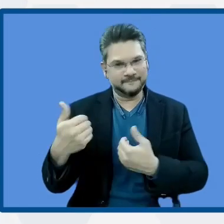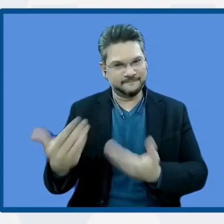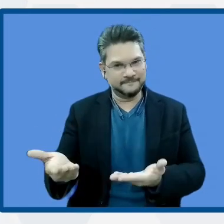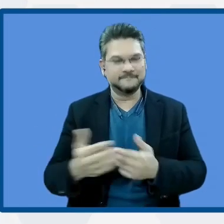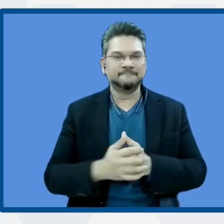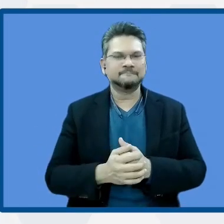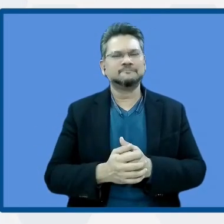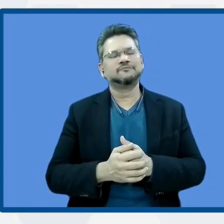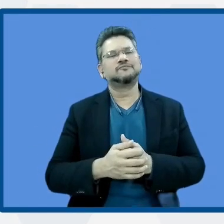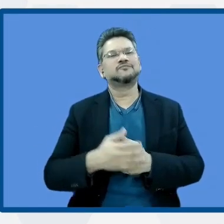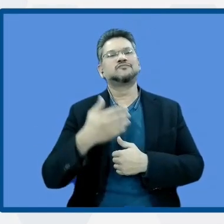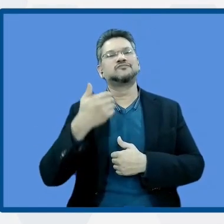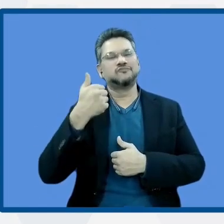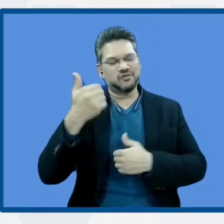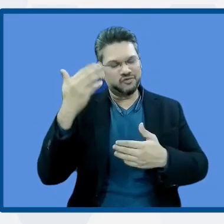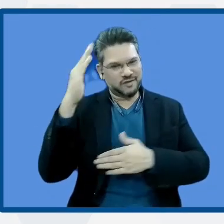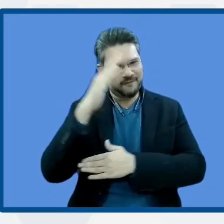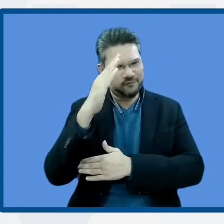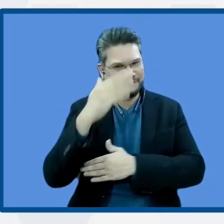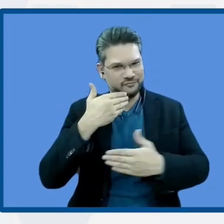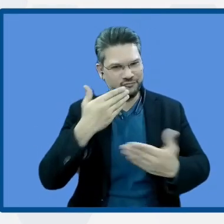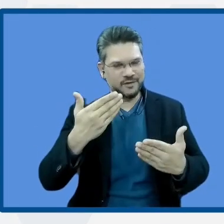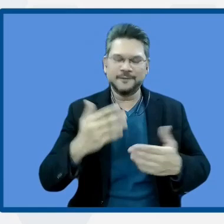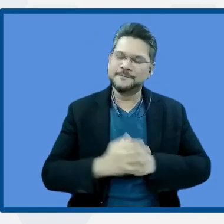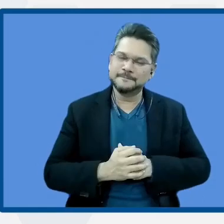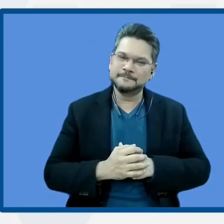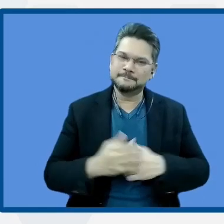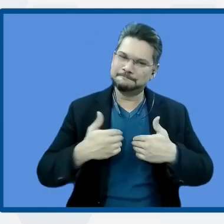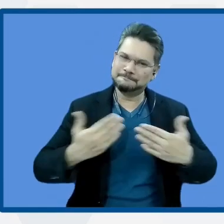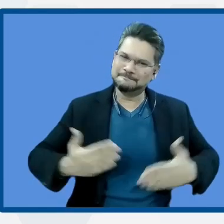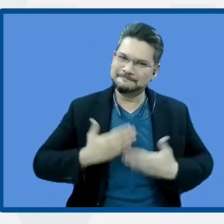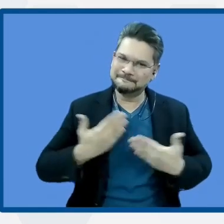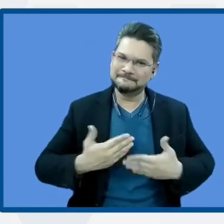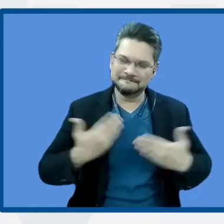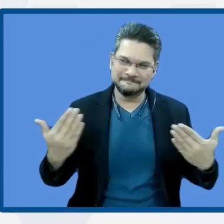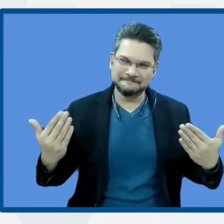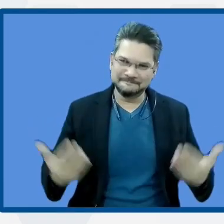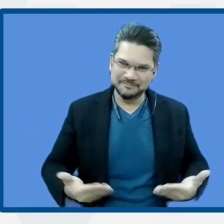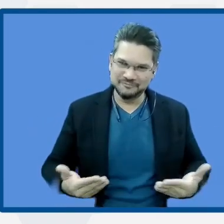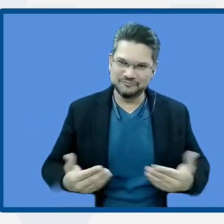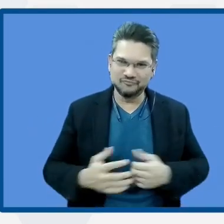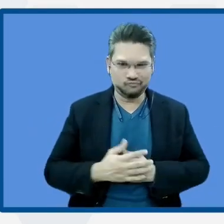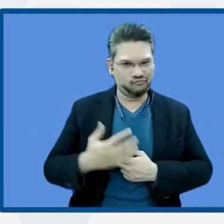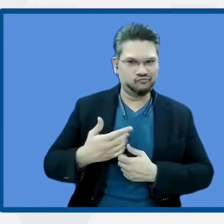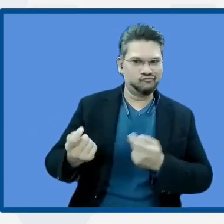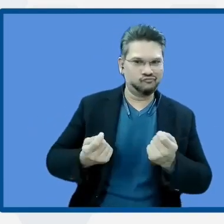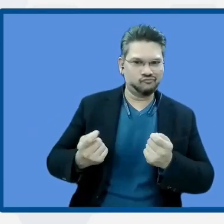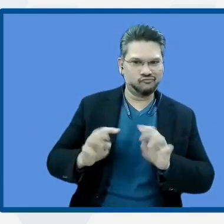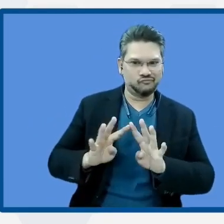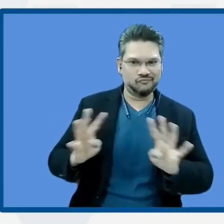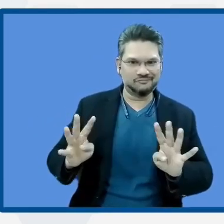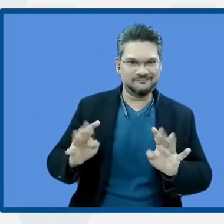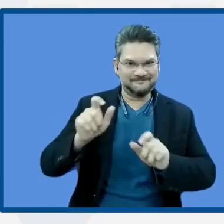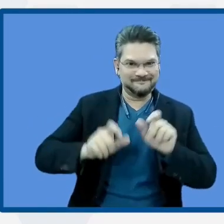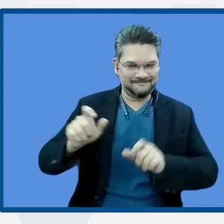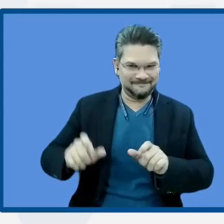for this introduction. It's a pleasure to be here moderating this panel, Lessons Learned for